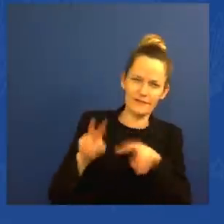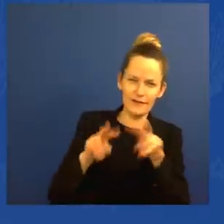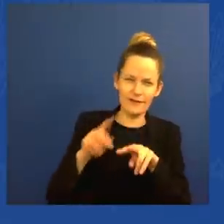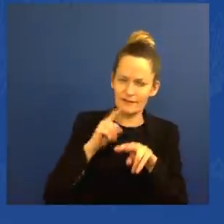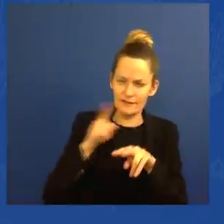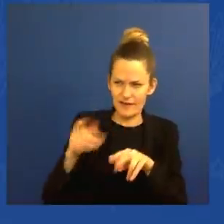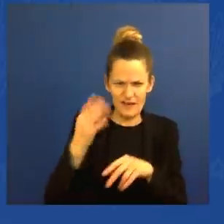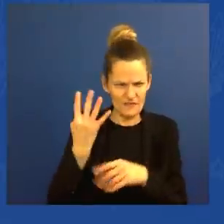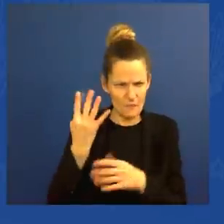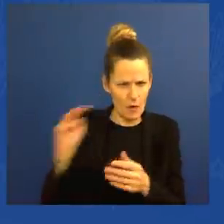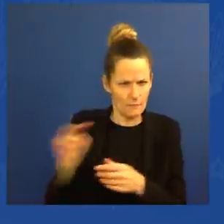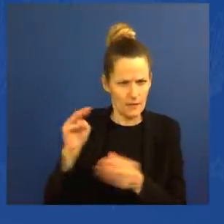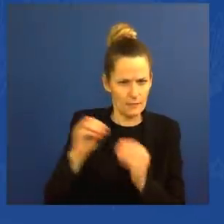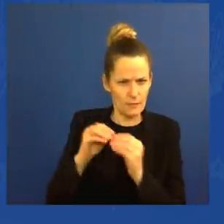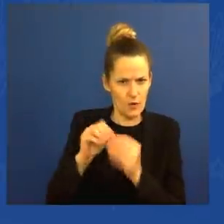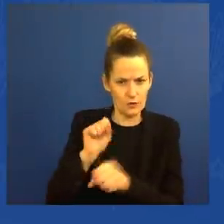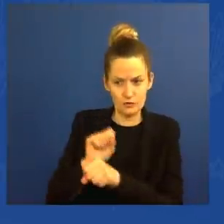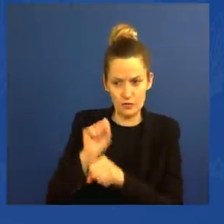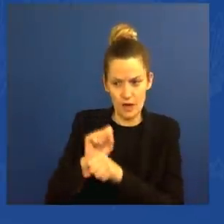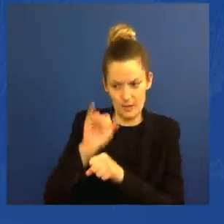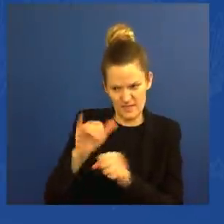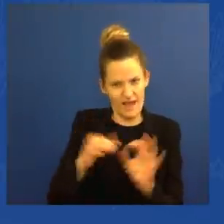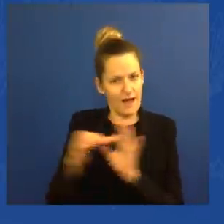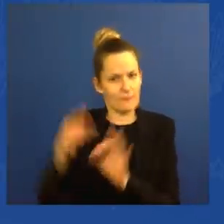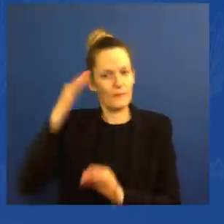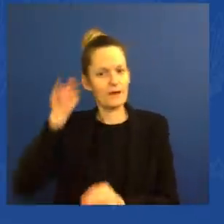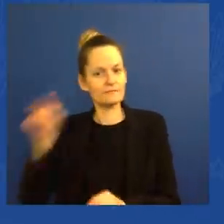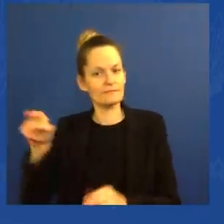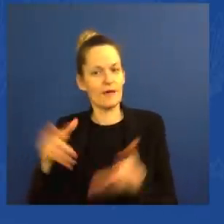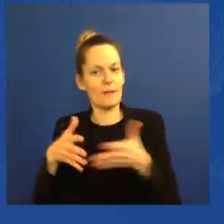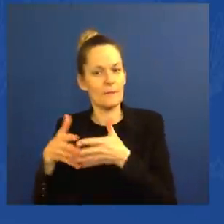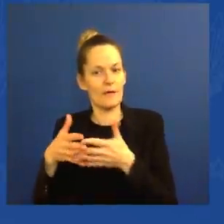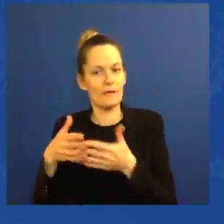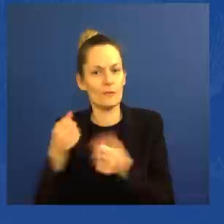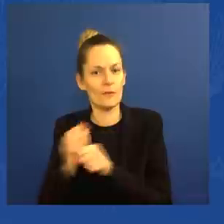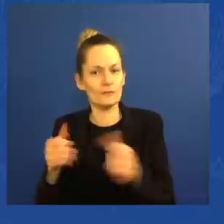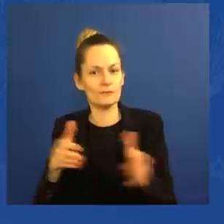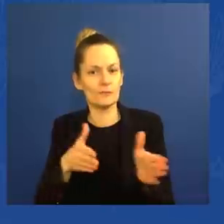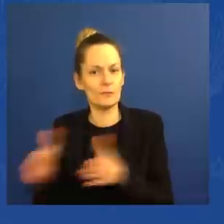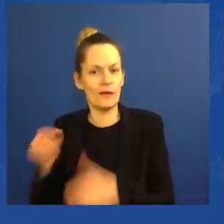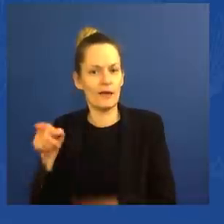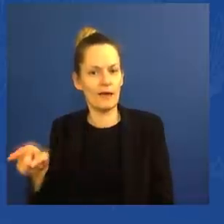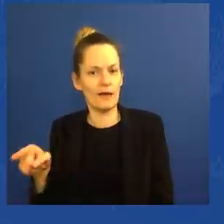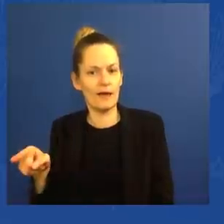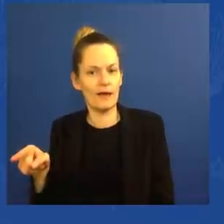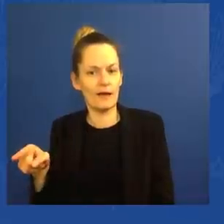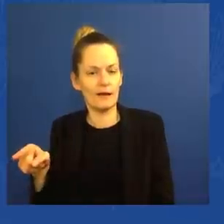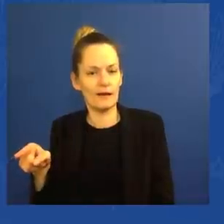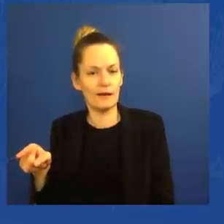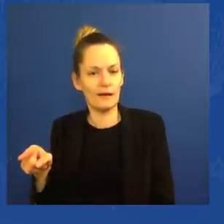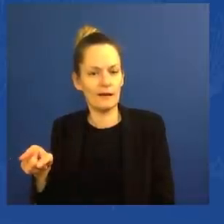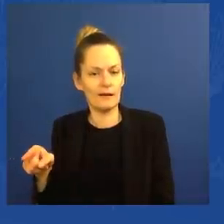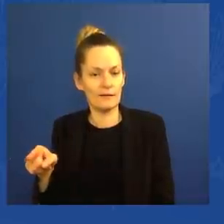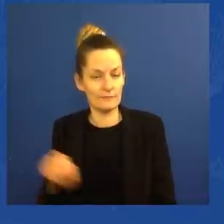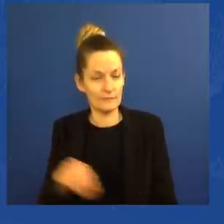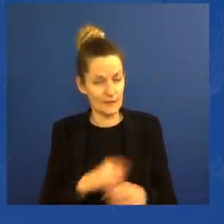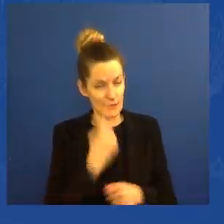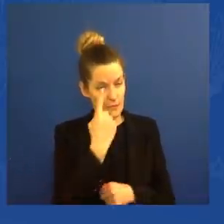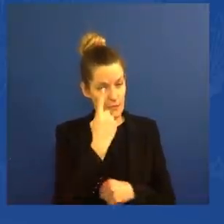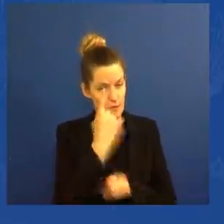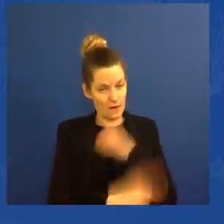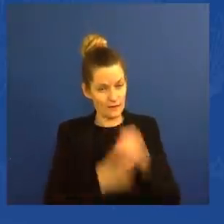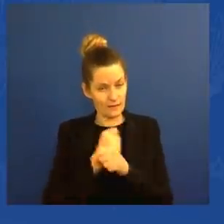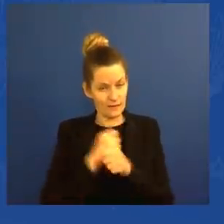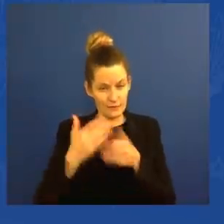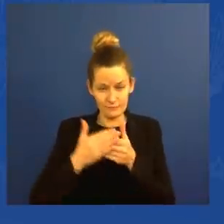would have been had we failed to act. 1 year after signing this law, our cities, our towns, and our rural communities are